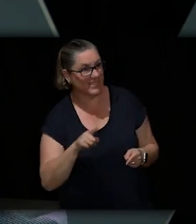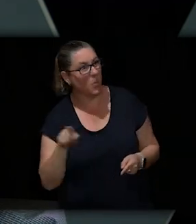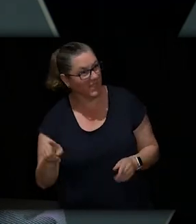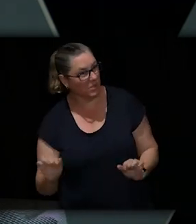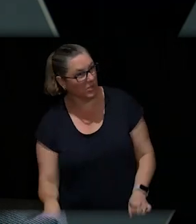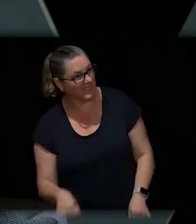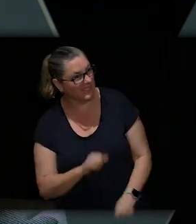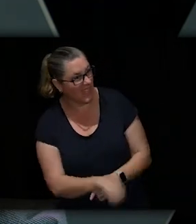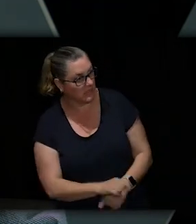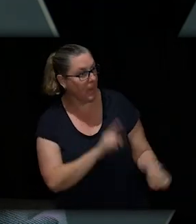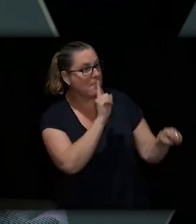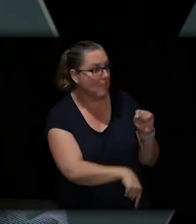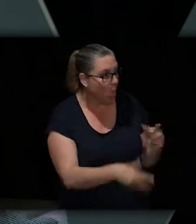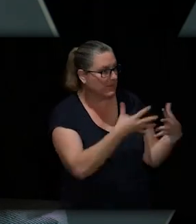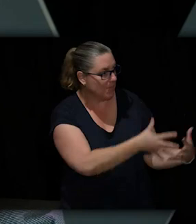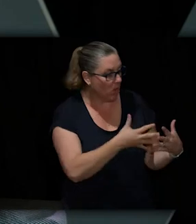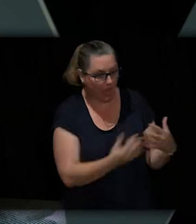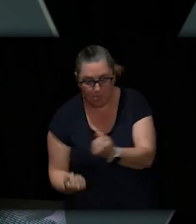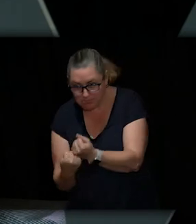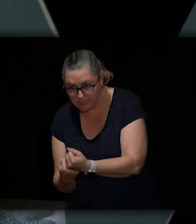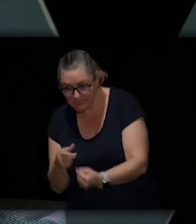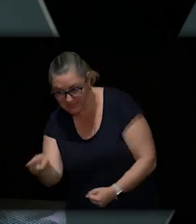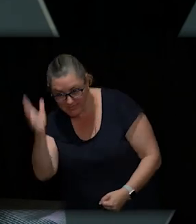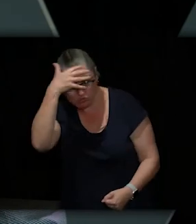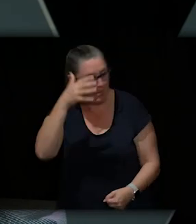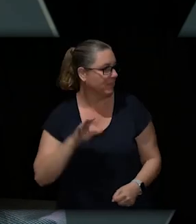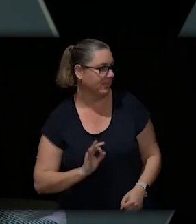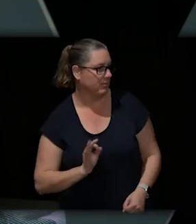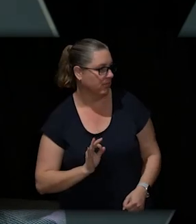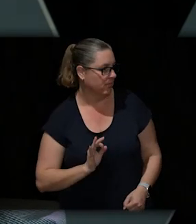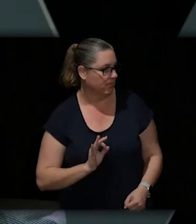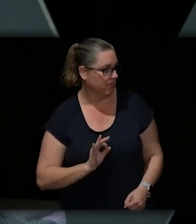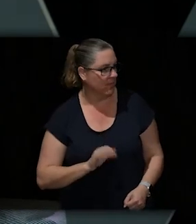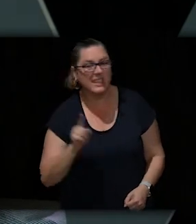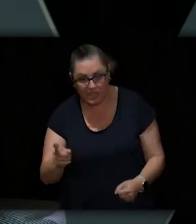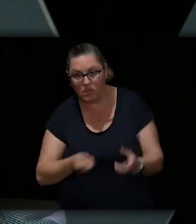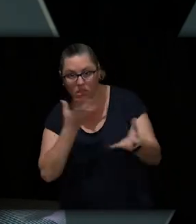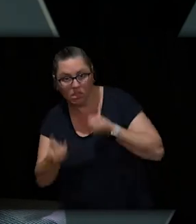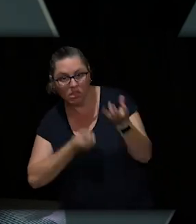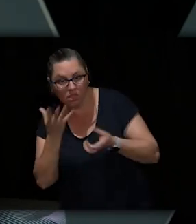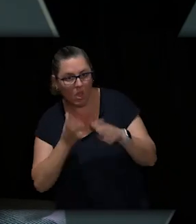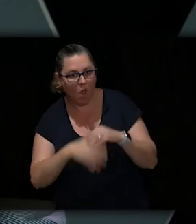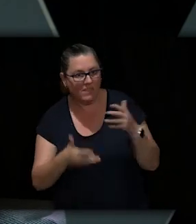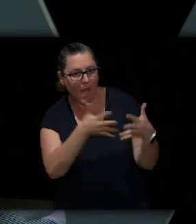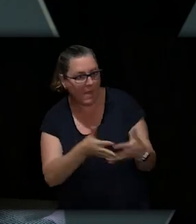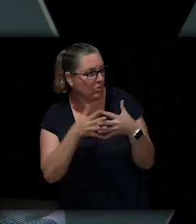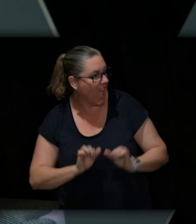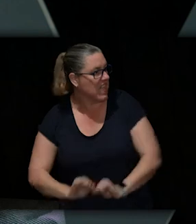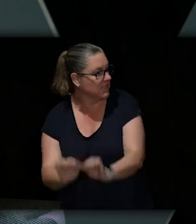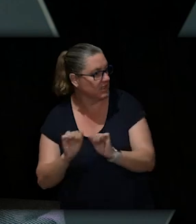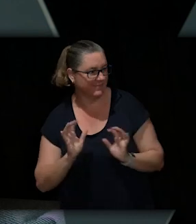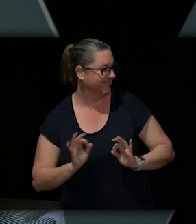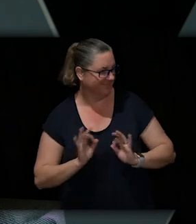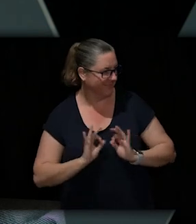of Americans are not with him and with what he's sort of espousing as American, because it's not, he doesn't